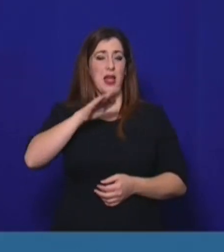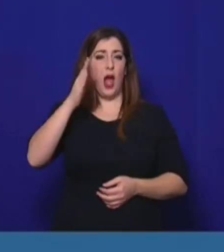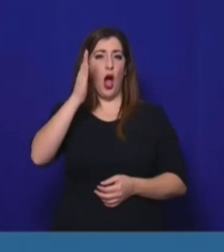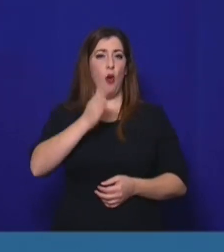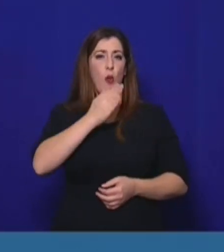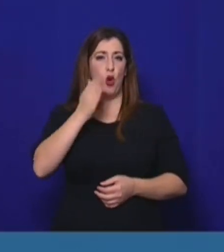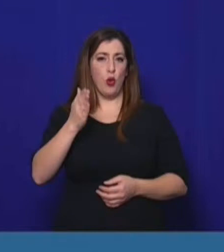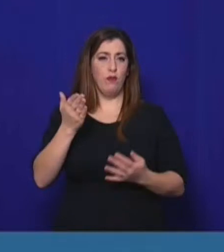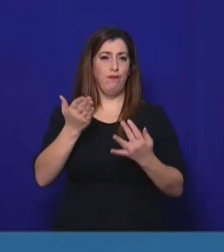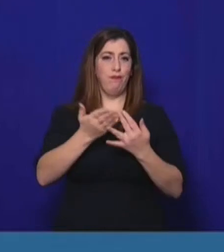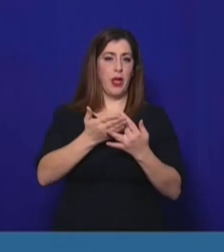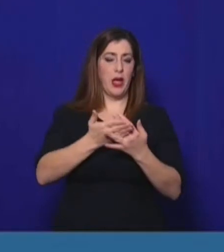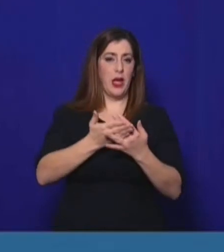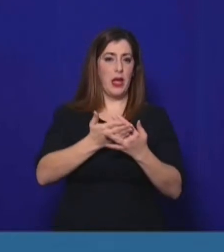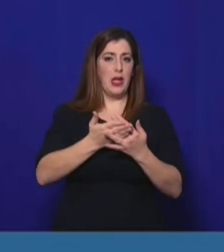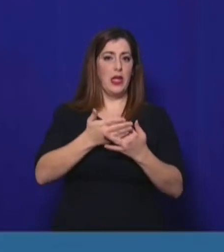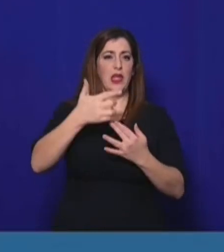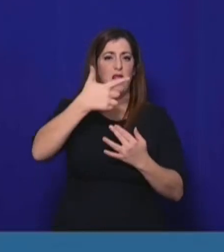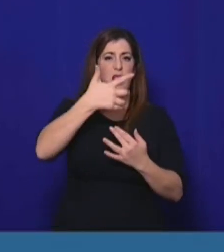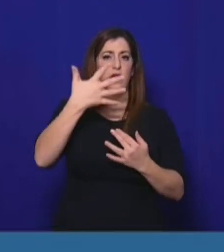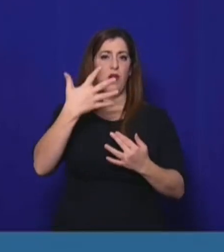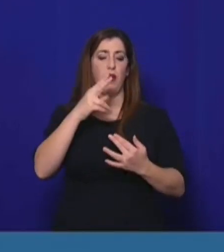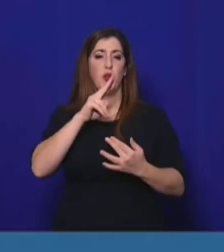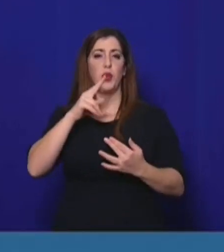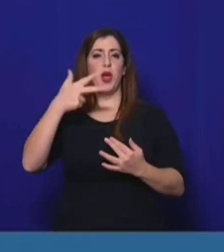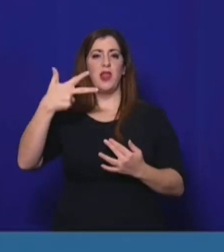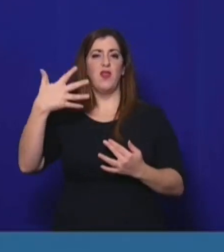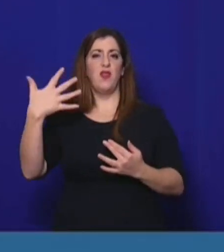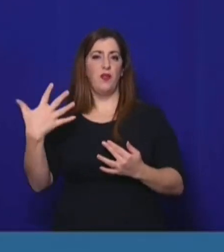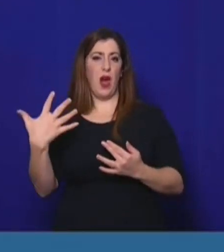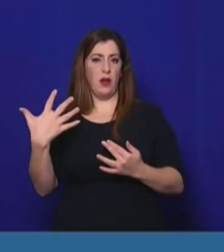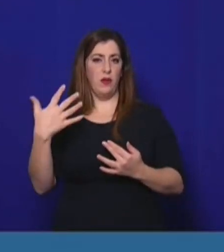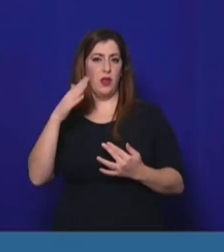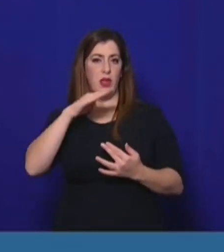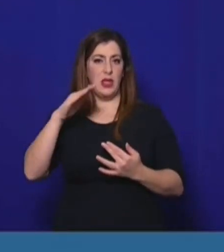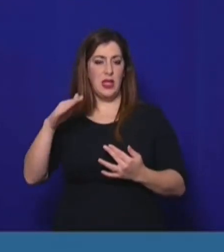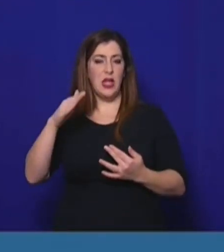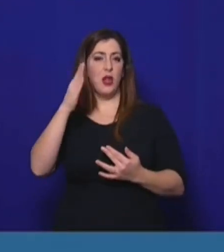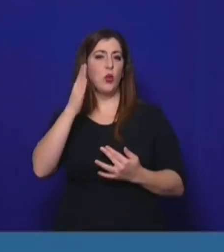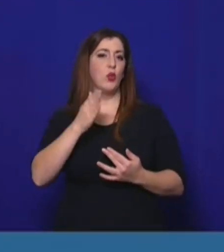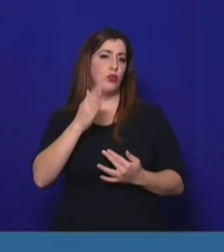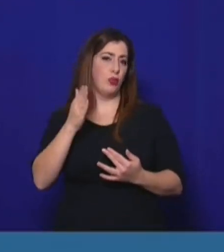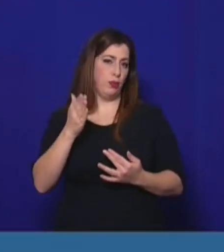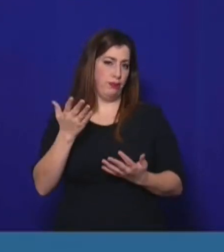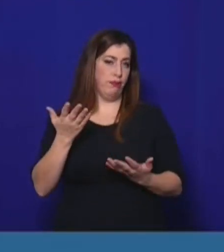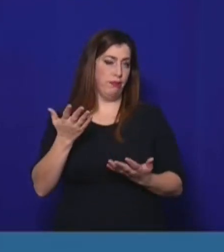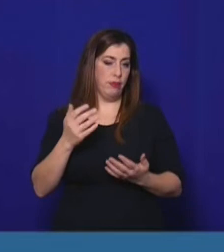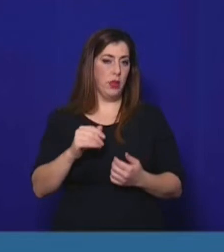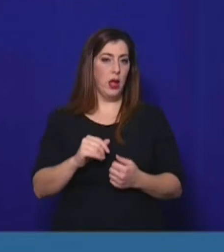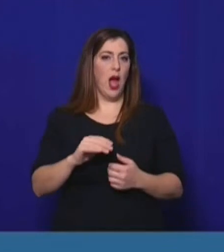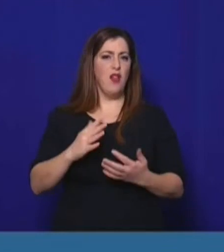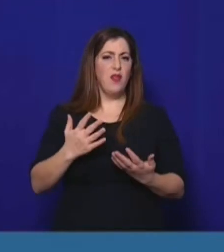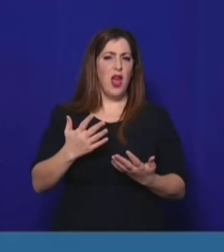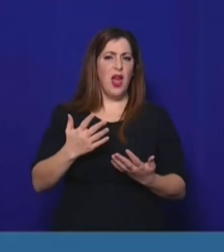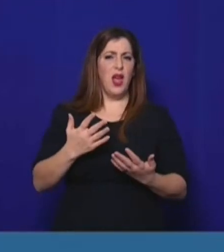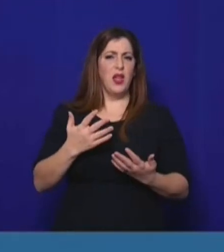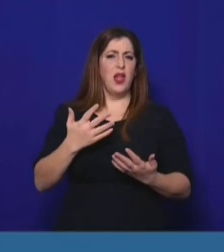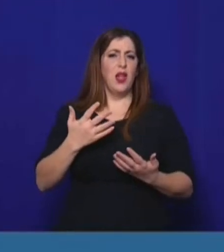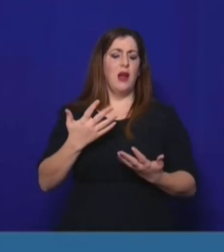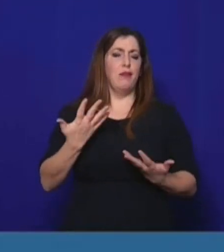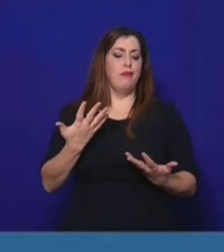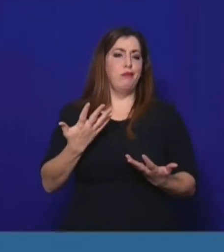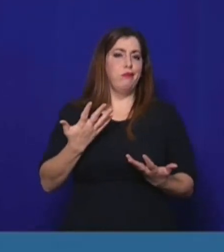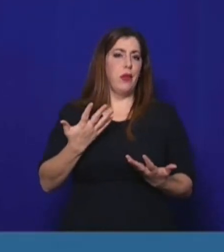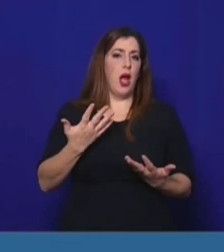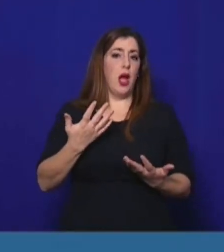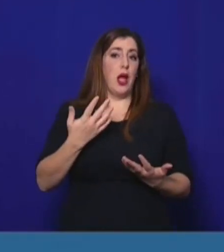old. So if this is the case, why is it that we are prioritizing those over 85? And in fact, it's going to be quite a while, a few